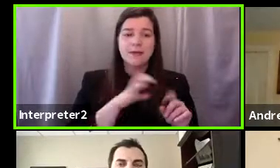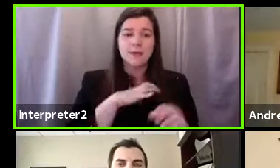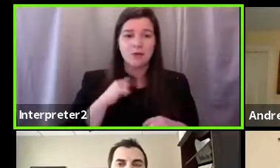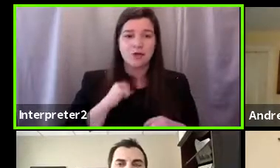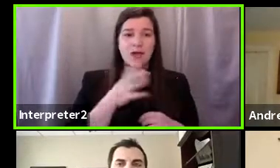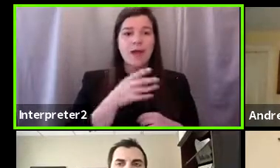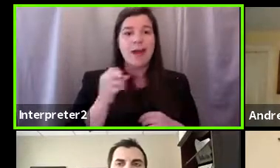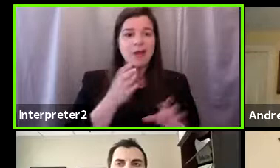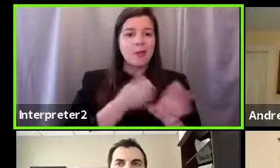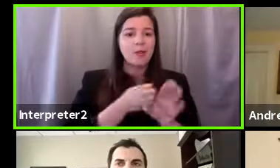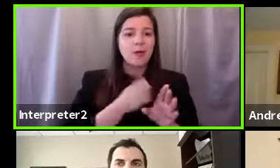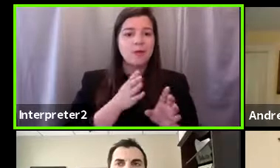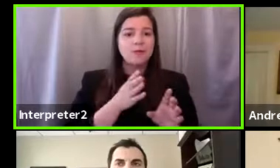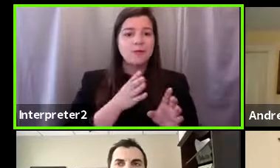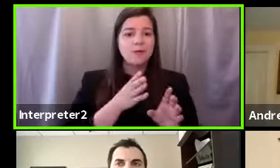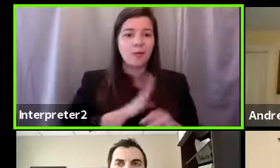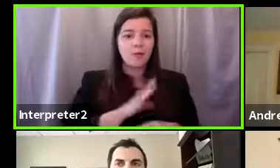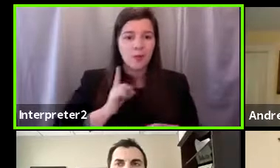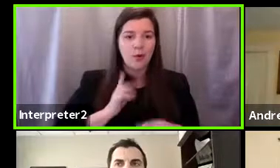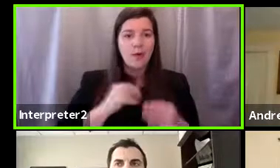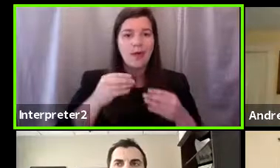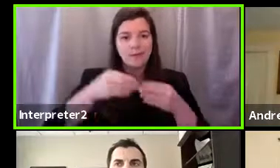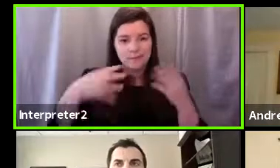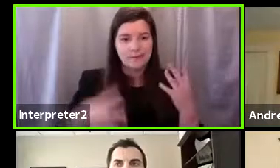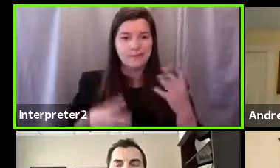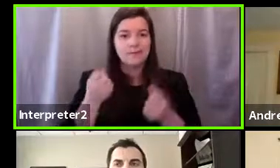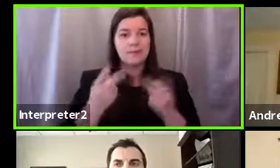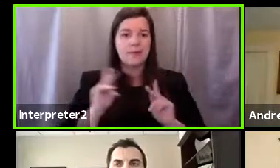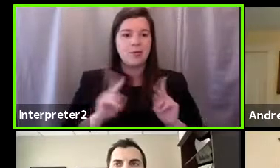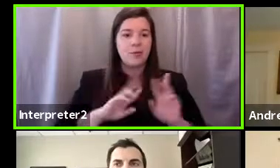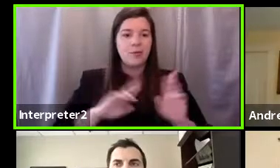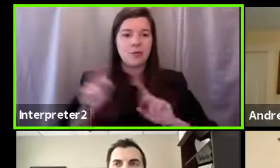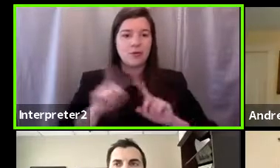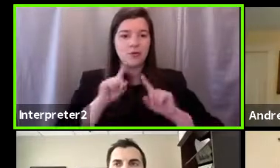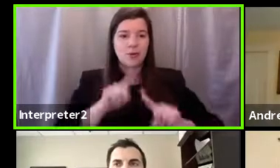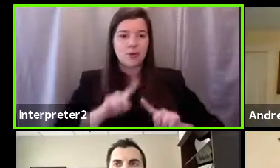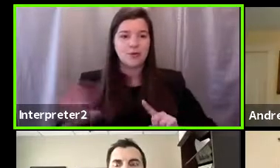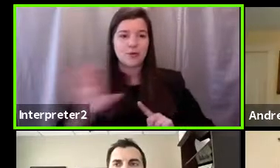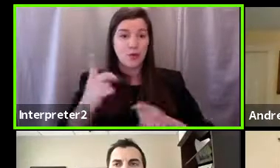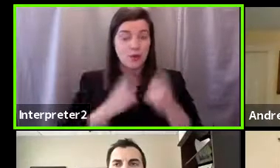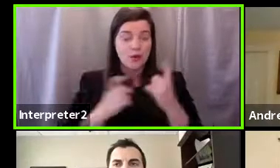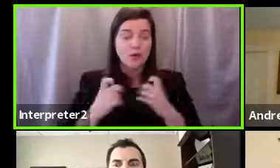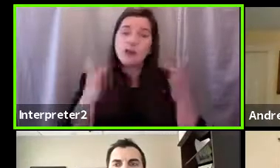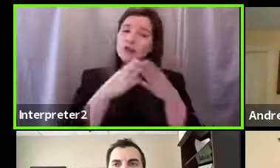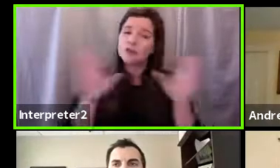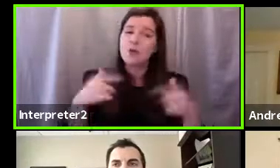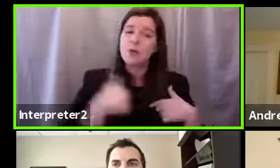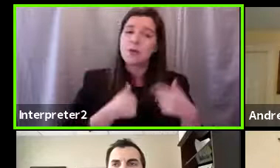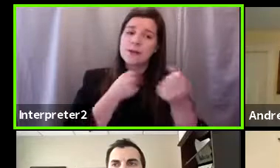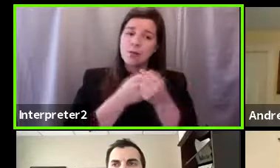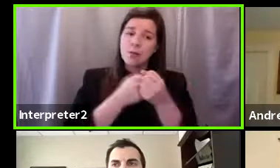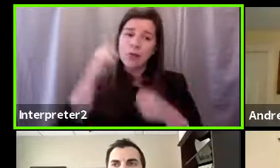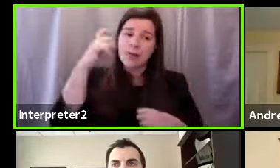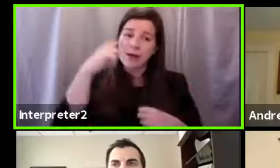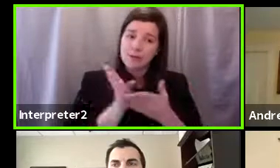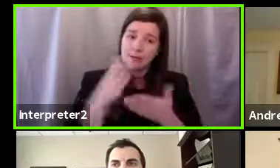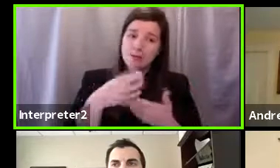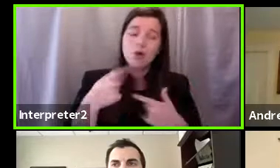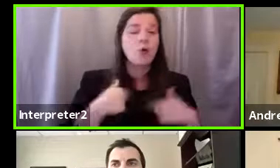list of people for questions. In general, we support the governor's budget, and we encourage the budget